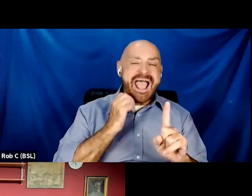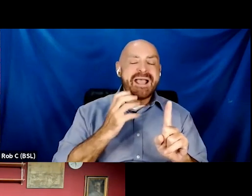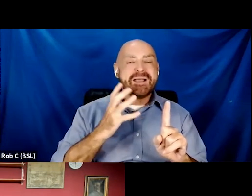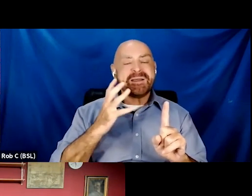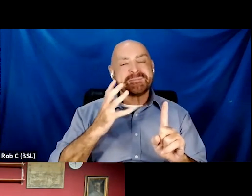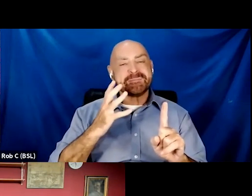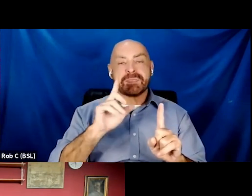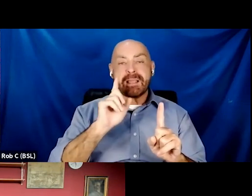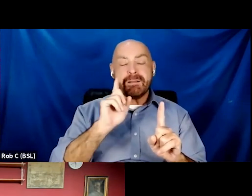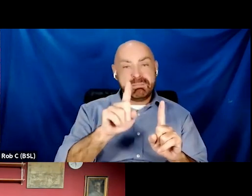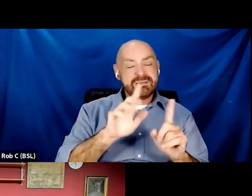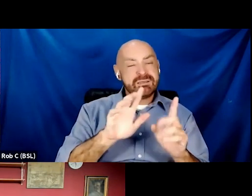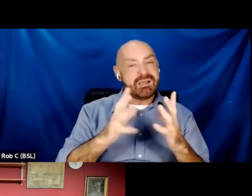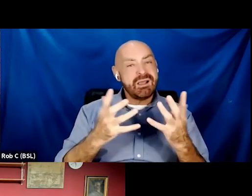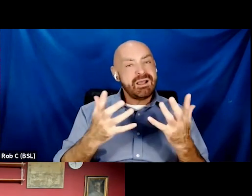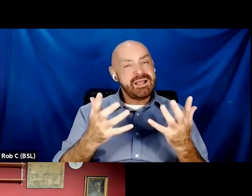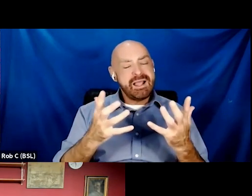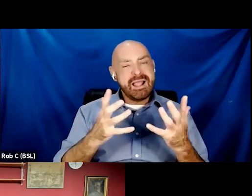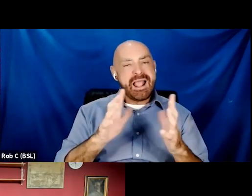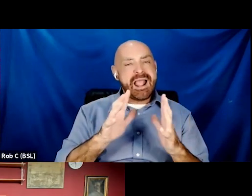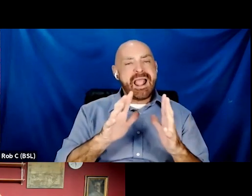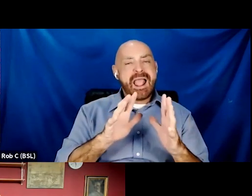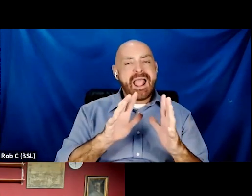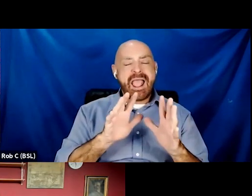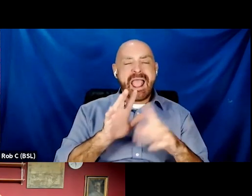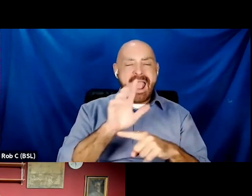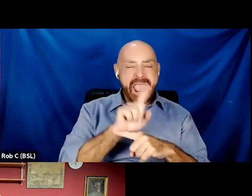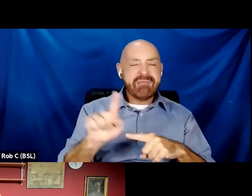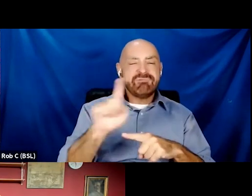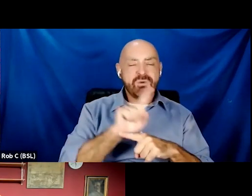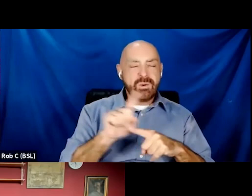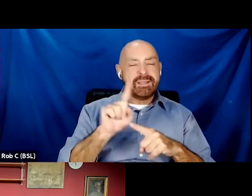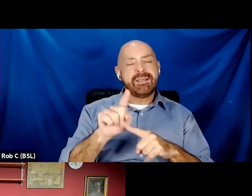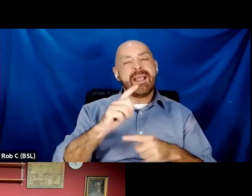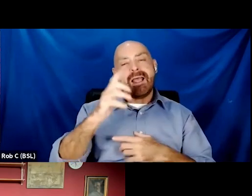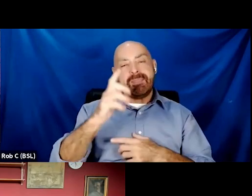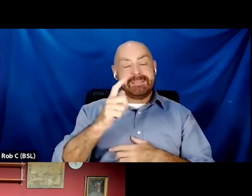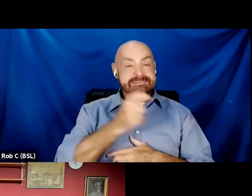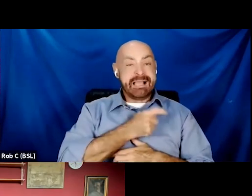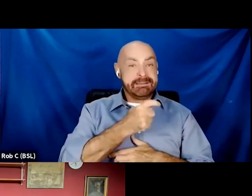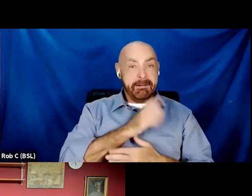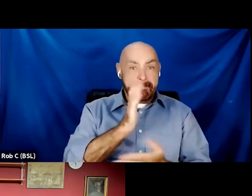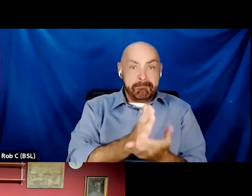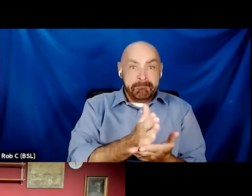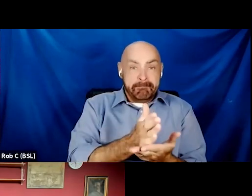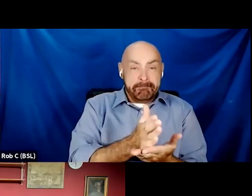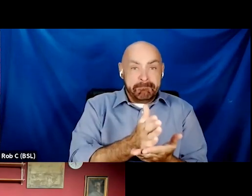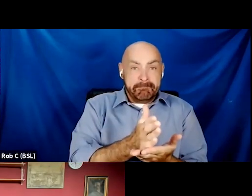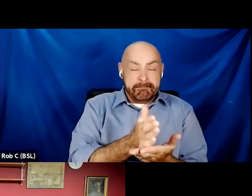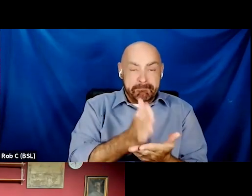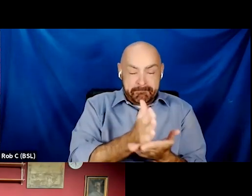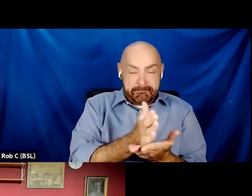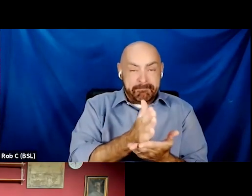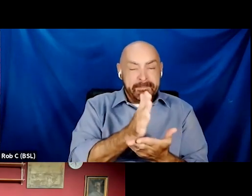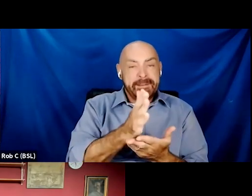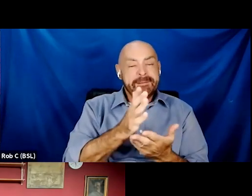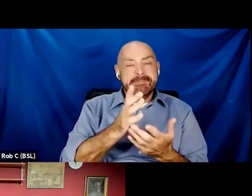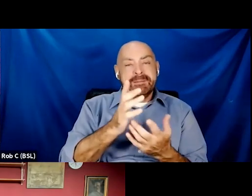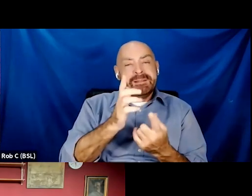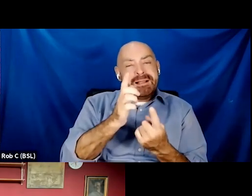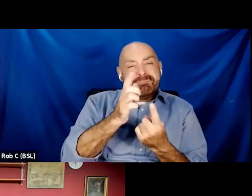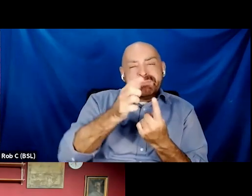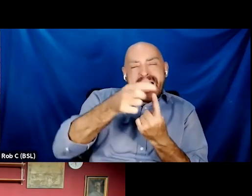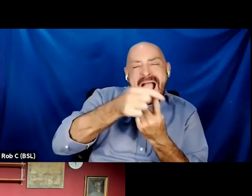answers to those questions asked every week shows is that this anxiety was very real. It was about particular aspects of life, often about